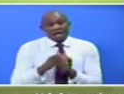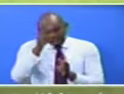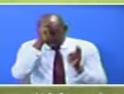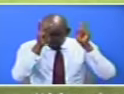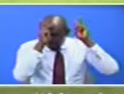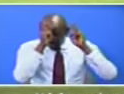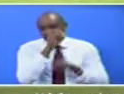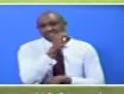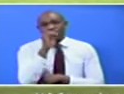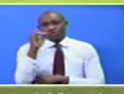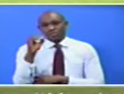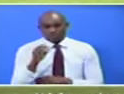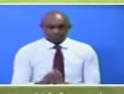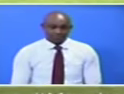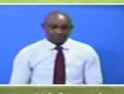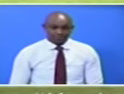Homeboyz.